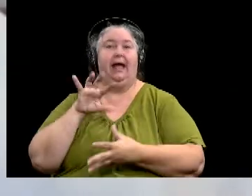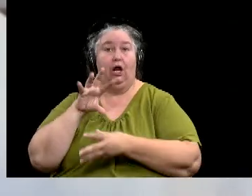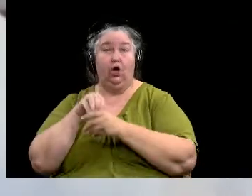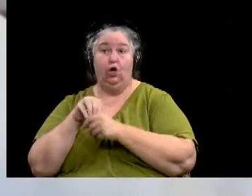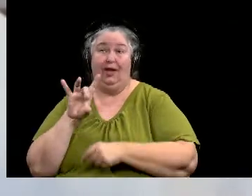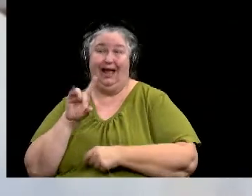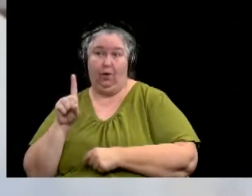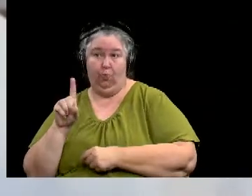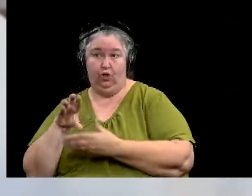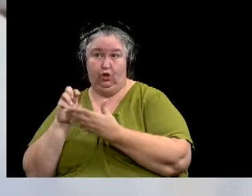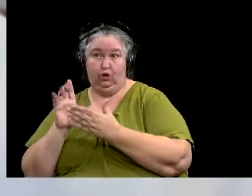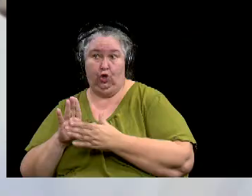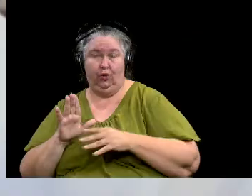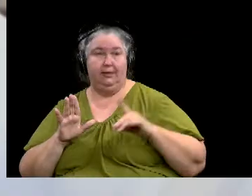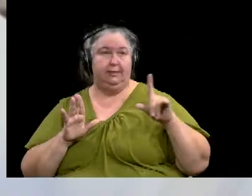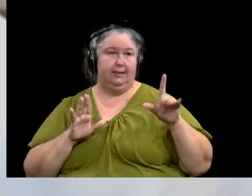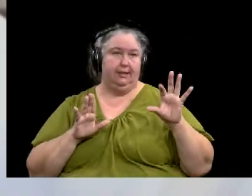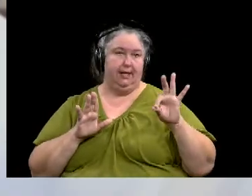staff.